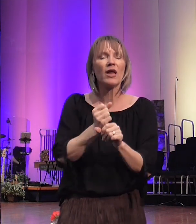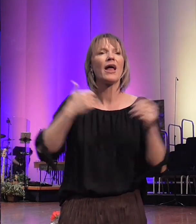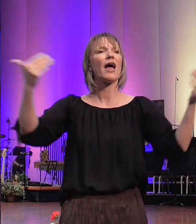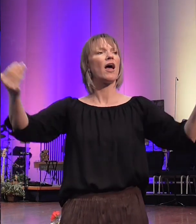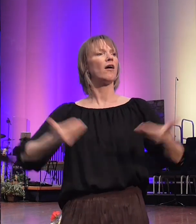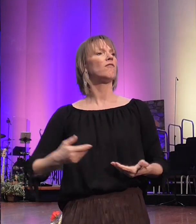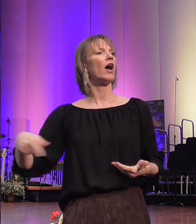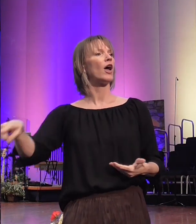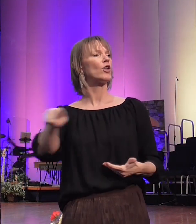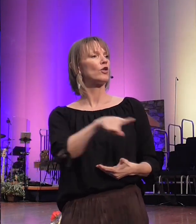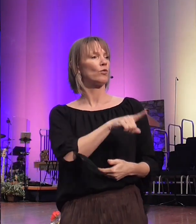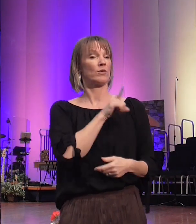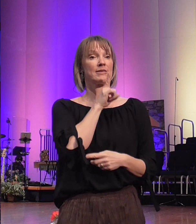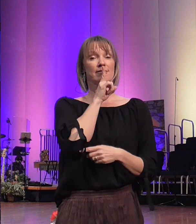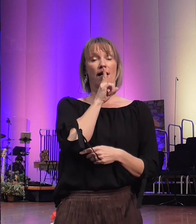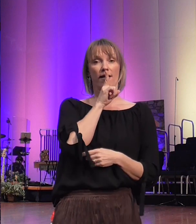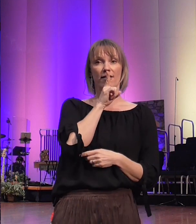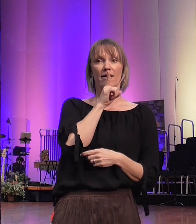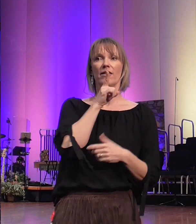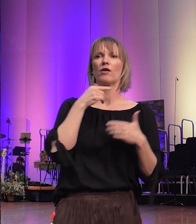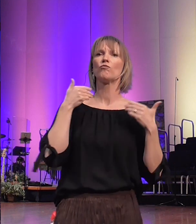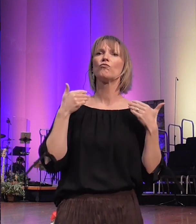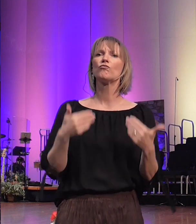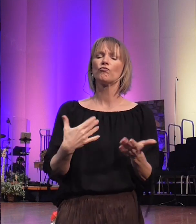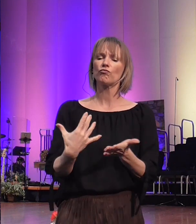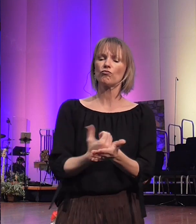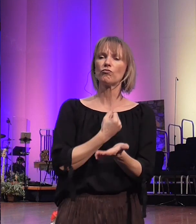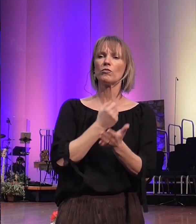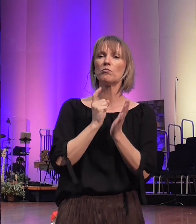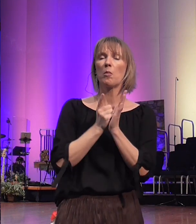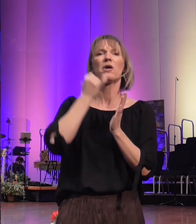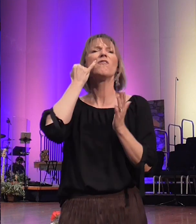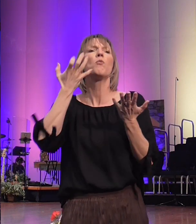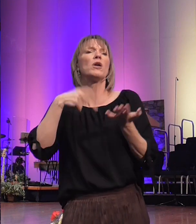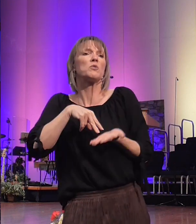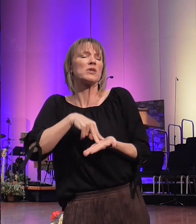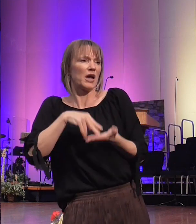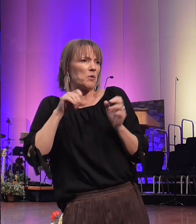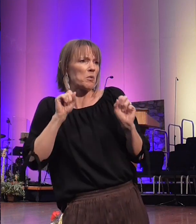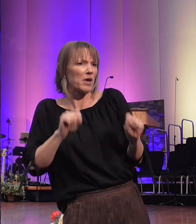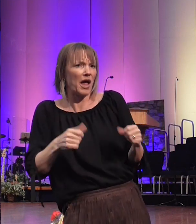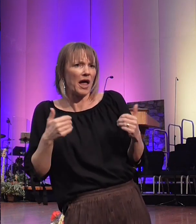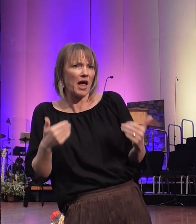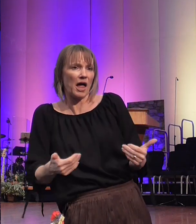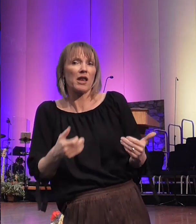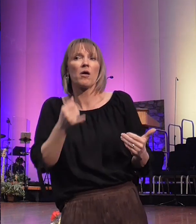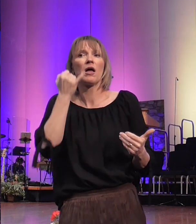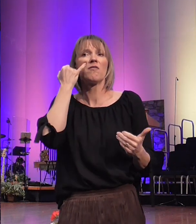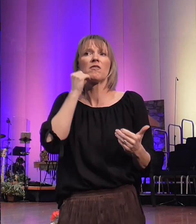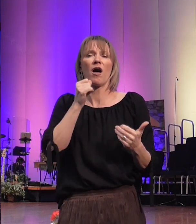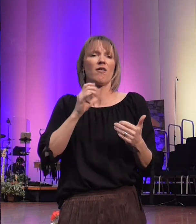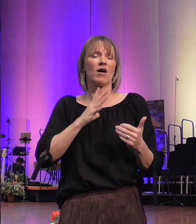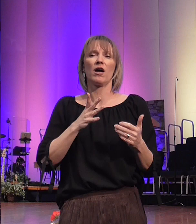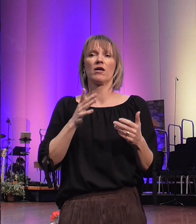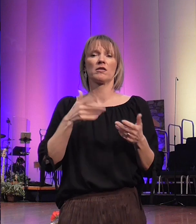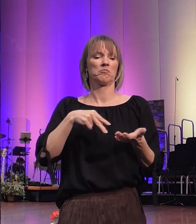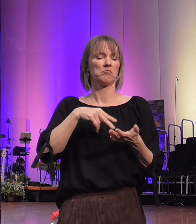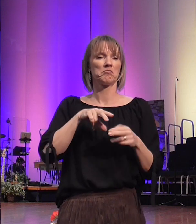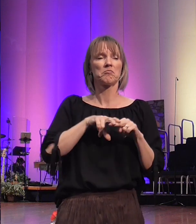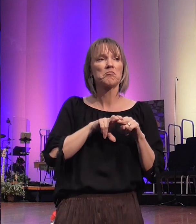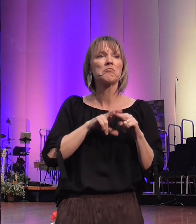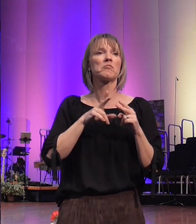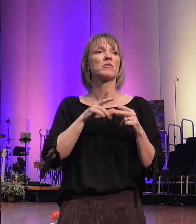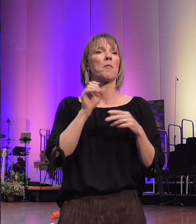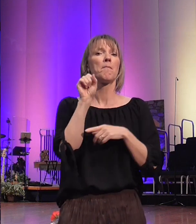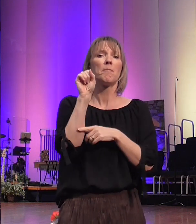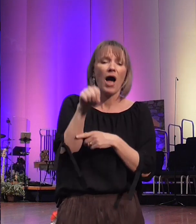you just silently to take a moment. If you want to stand, you can do it. Just to turn to someone and just bow to them, to greet them, to